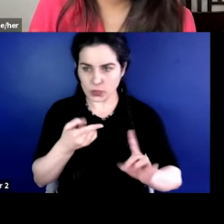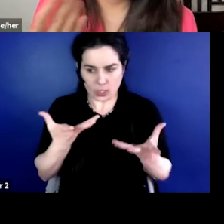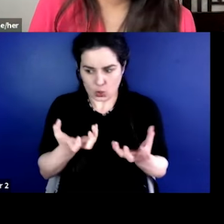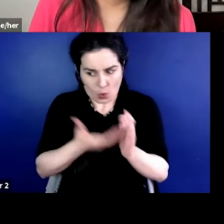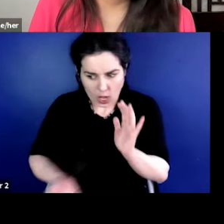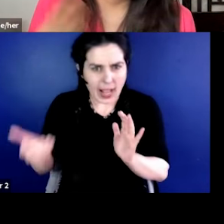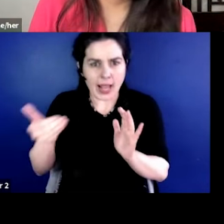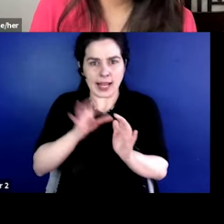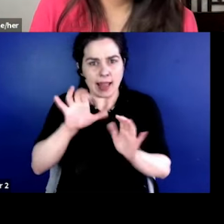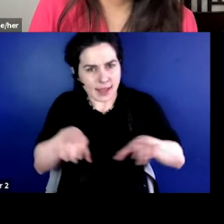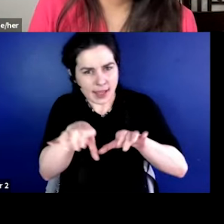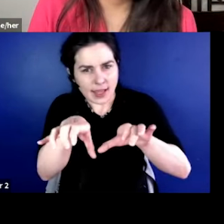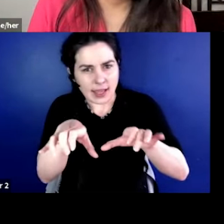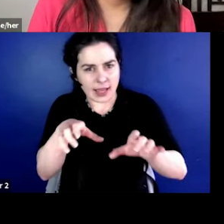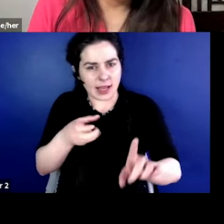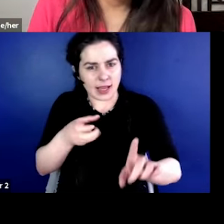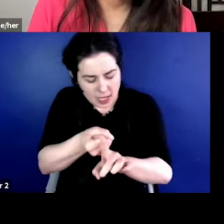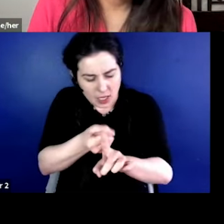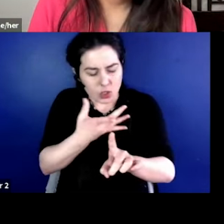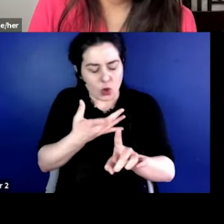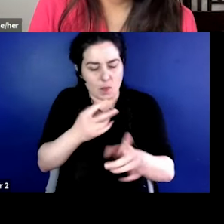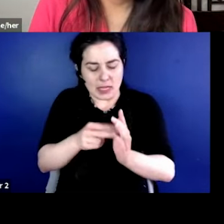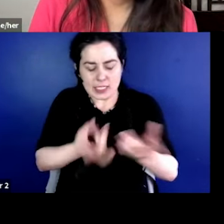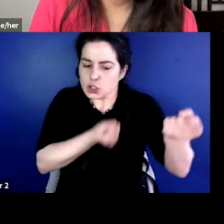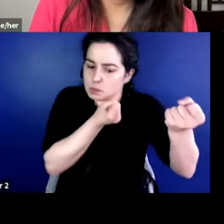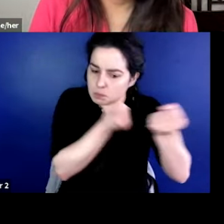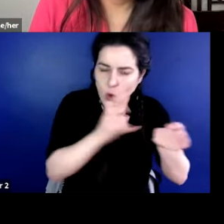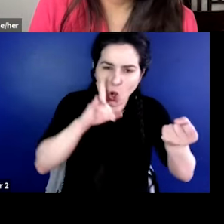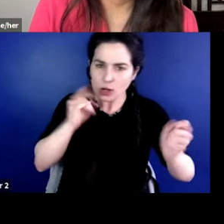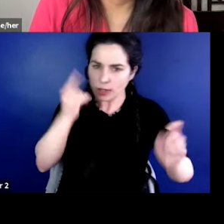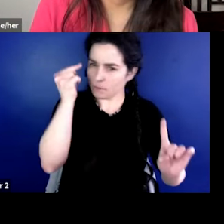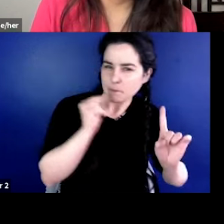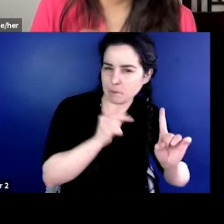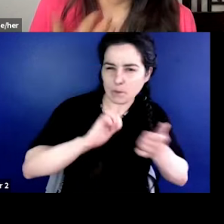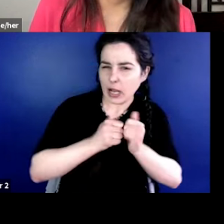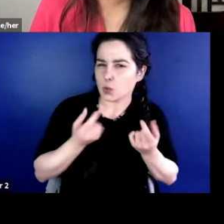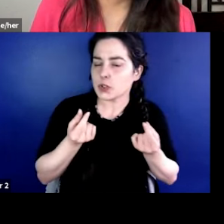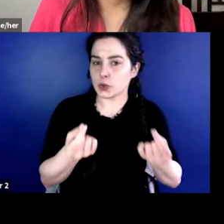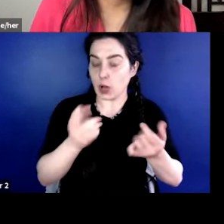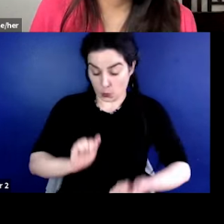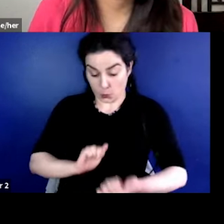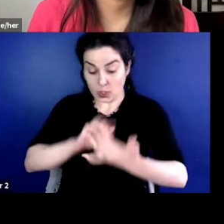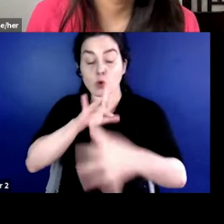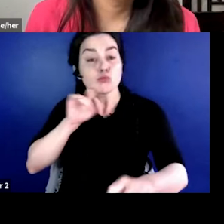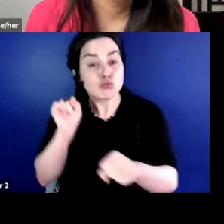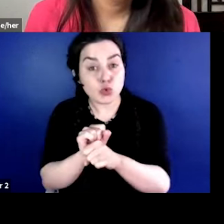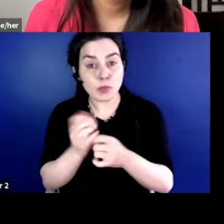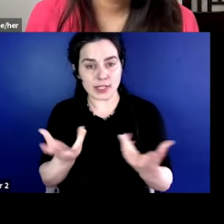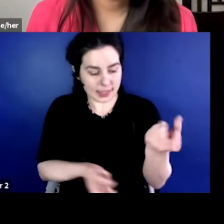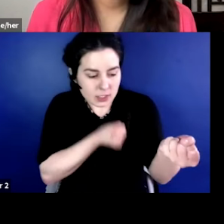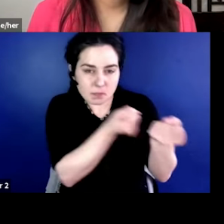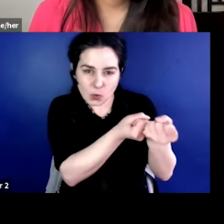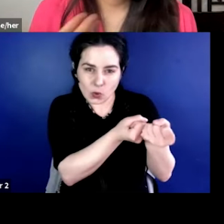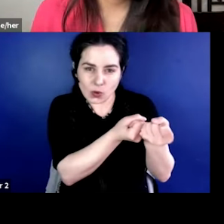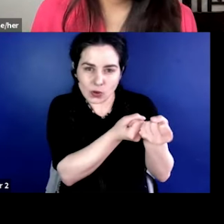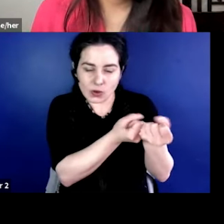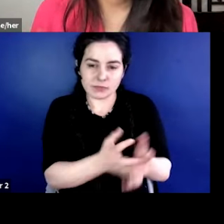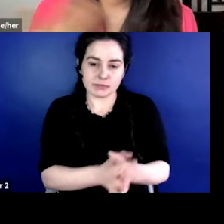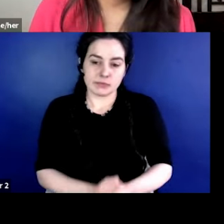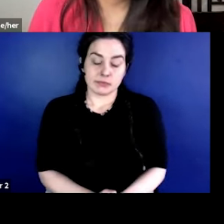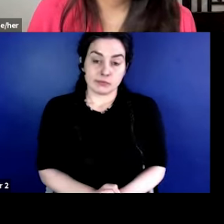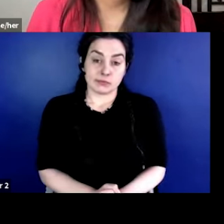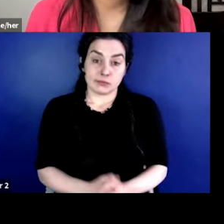what does that look like? What does support look like for them? How do we address this in a way that actually supports them? Another one that I think is